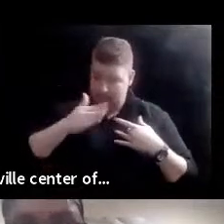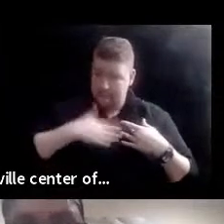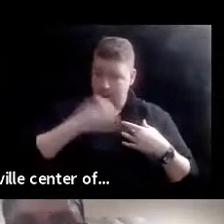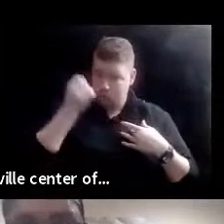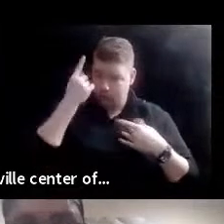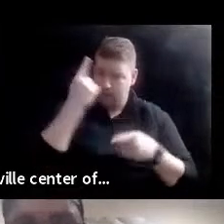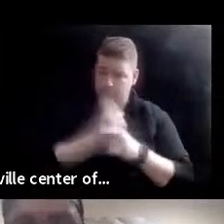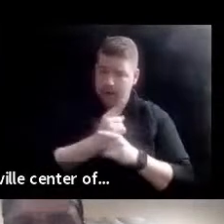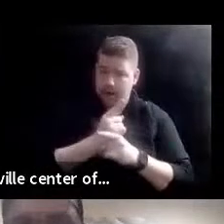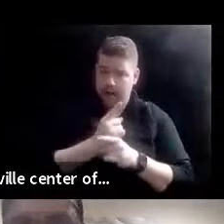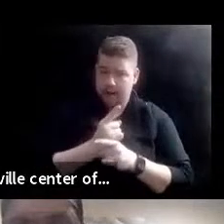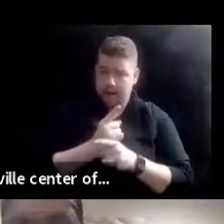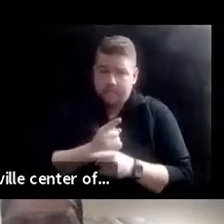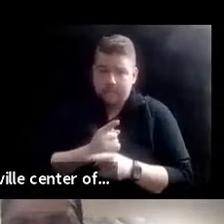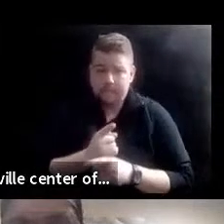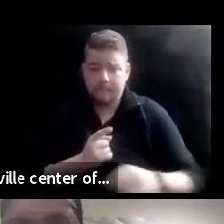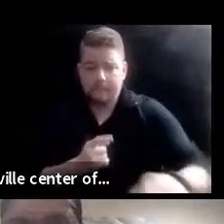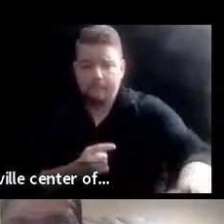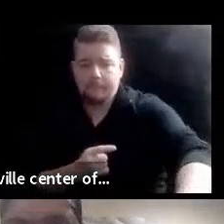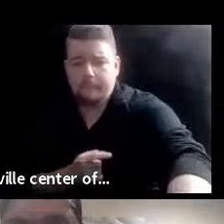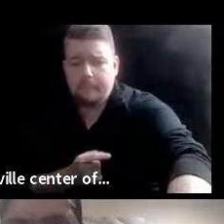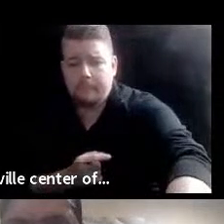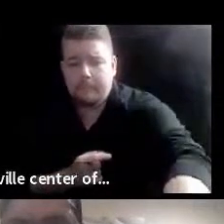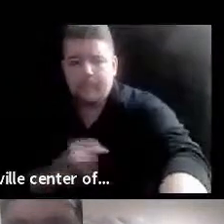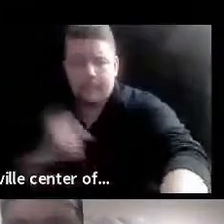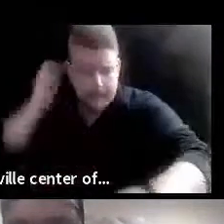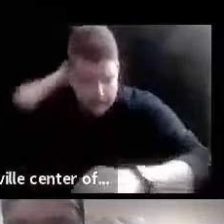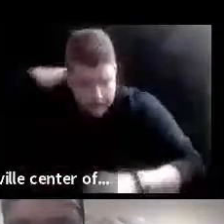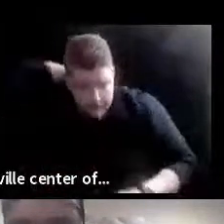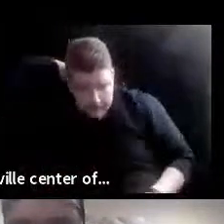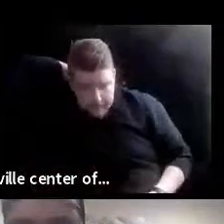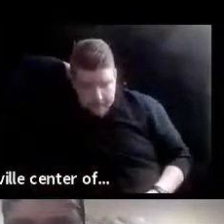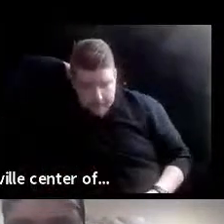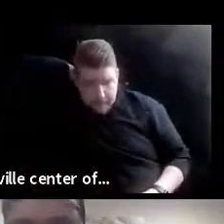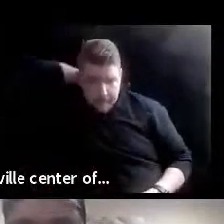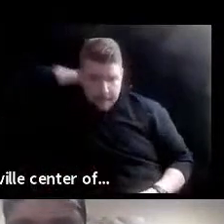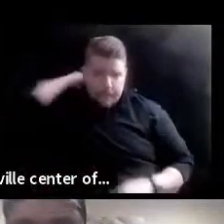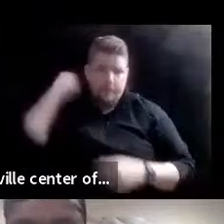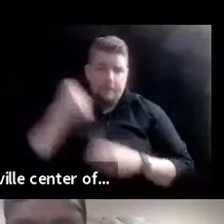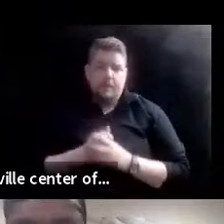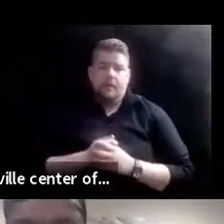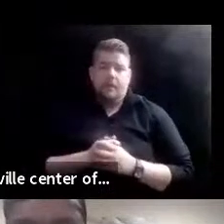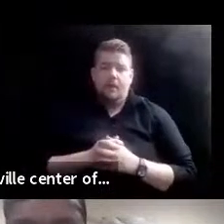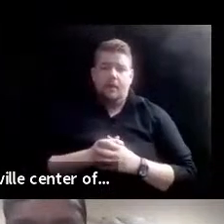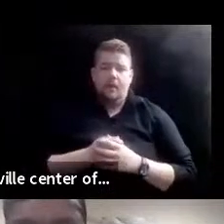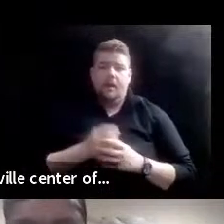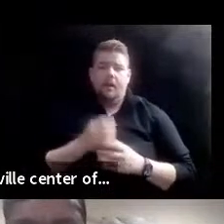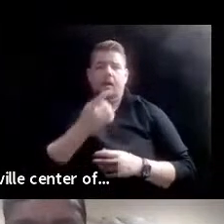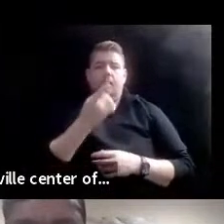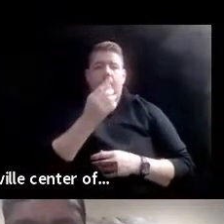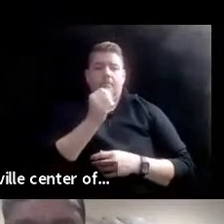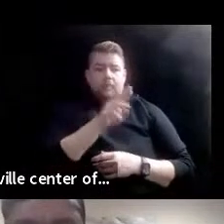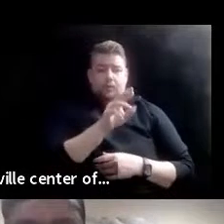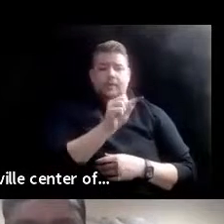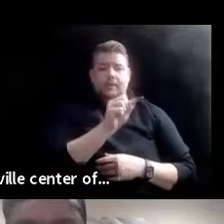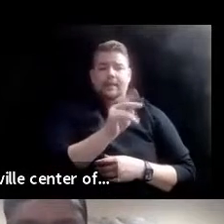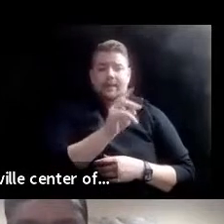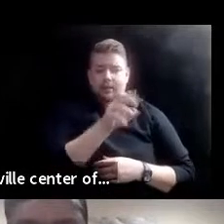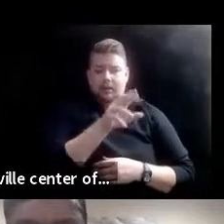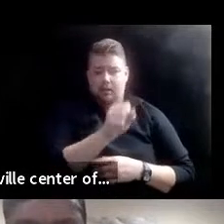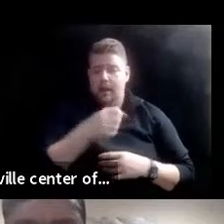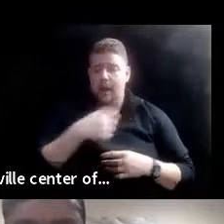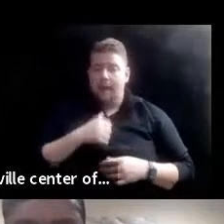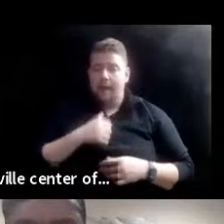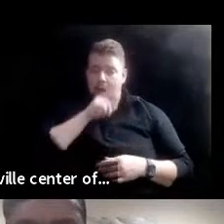understand that correctly? Actually, go ahead. I didn't, I'm not sure